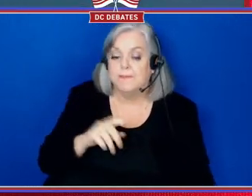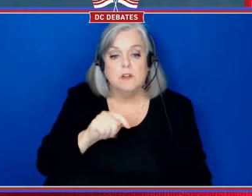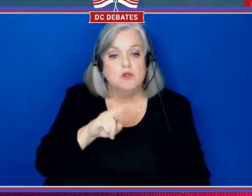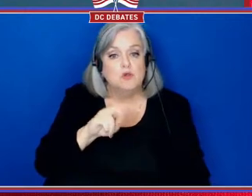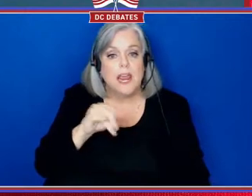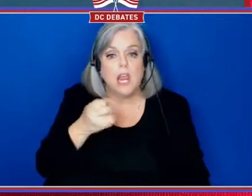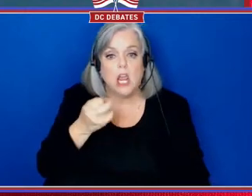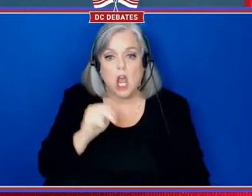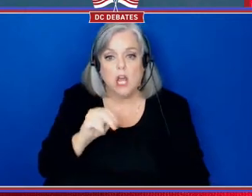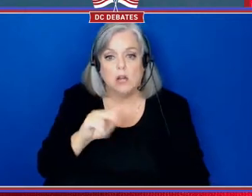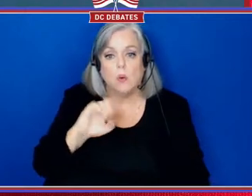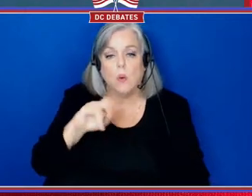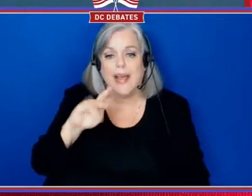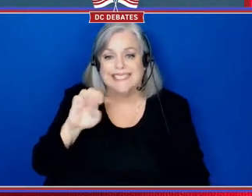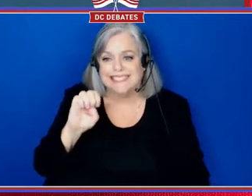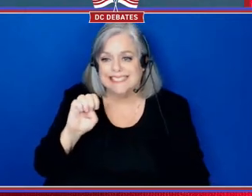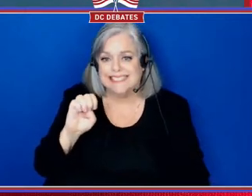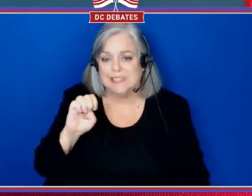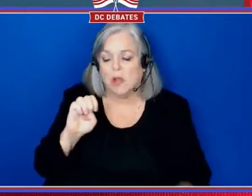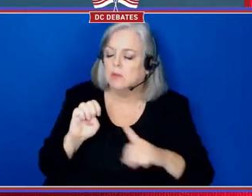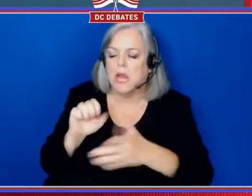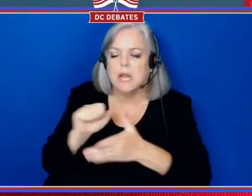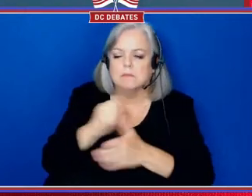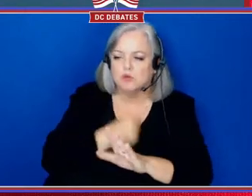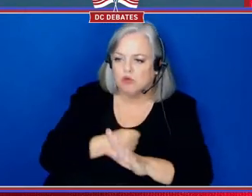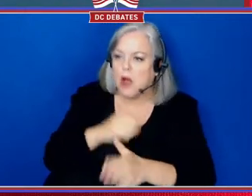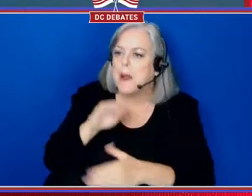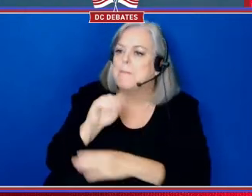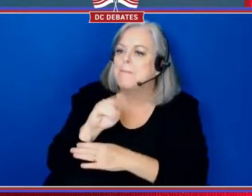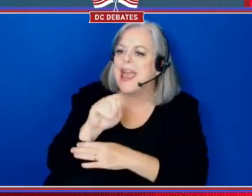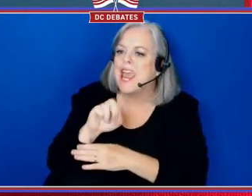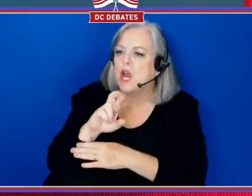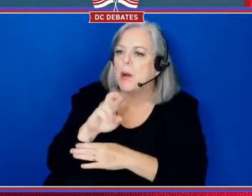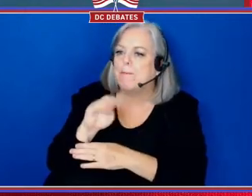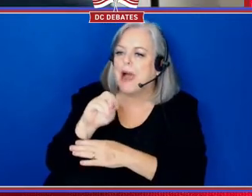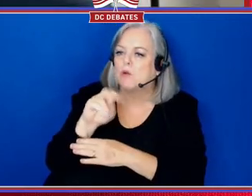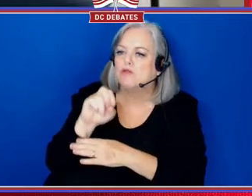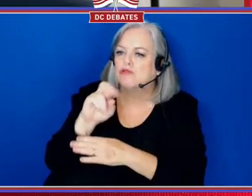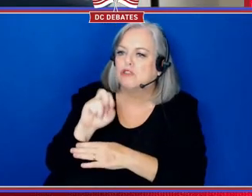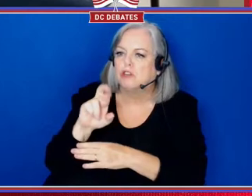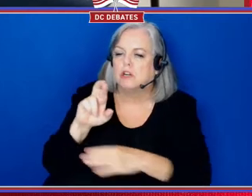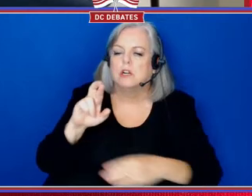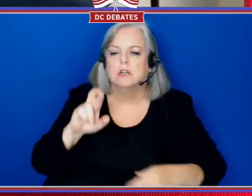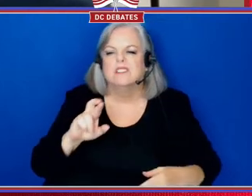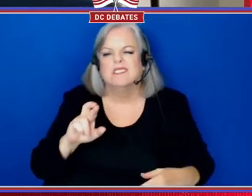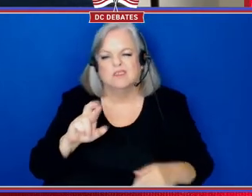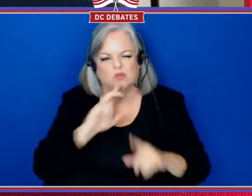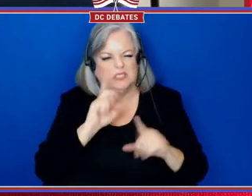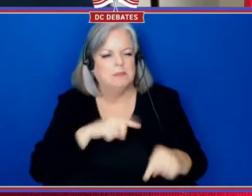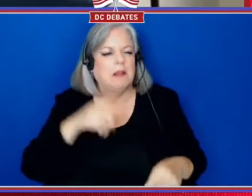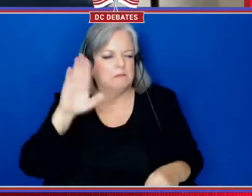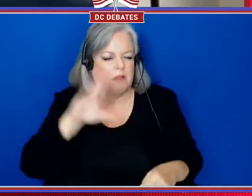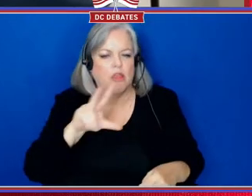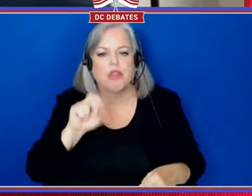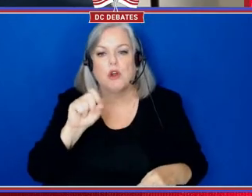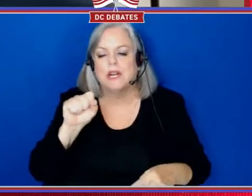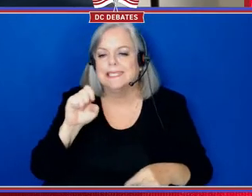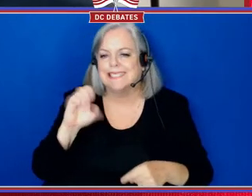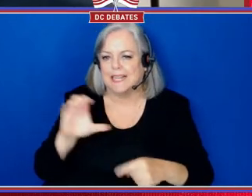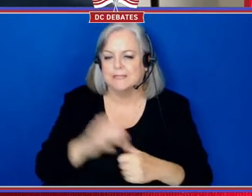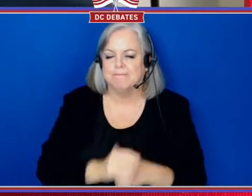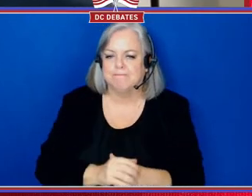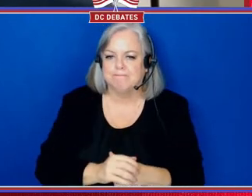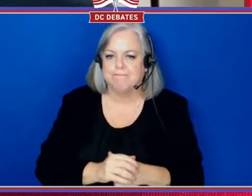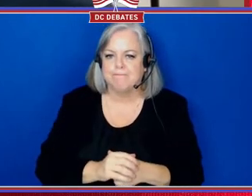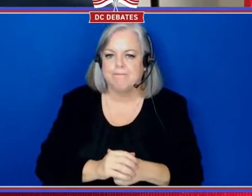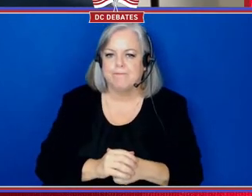for you. Oh, sorry, Mayor Bowser, I see you have your hand up. 30 seconds for a rebuttal. Yes. Yes, thank you. And I find